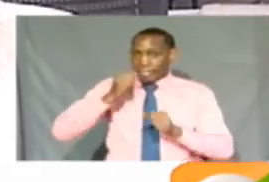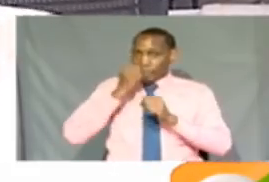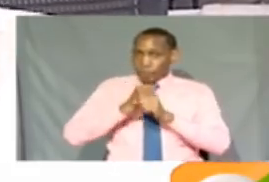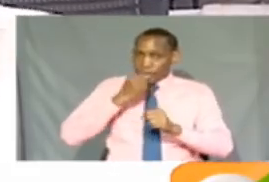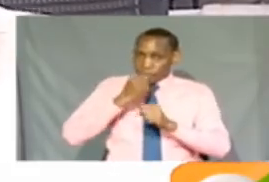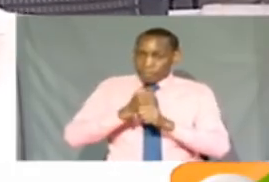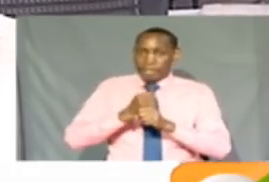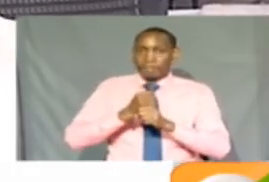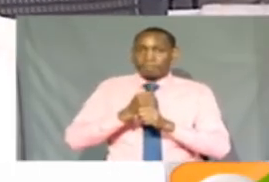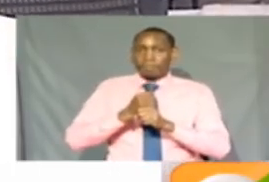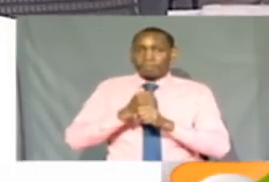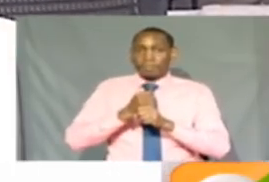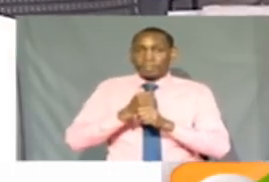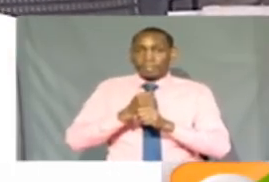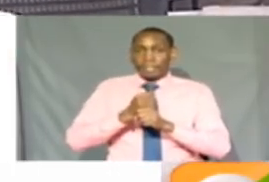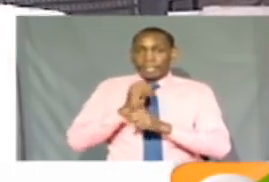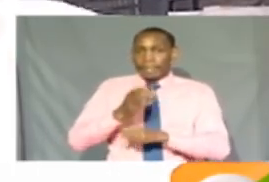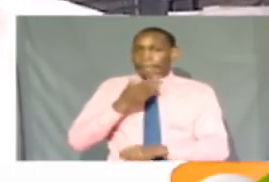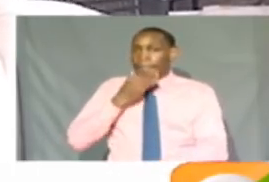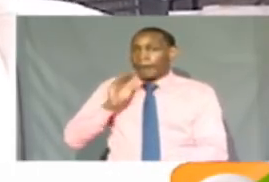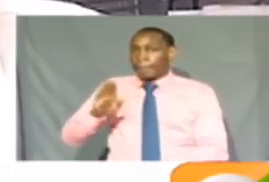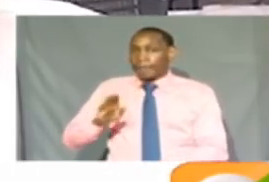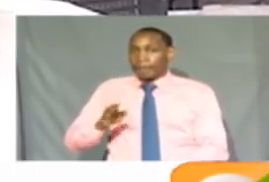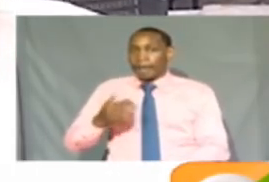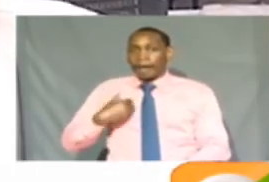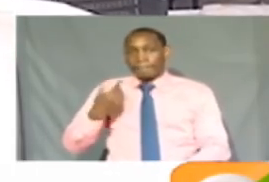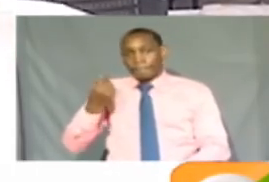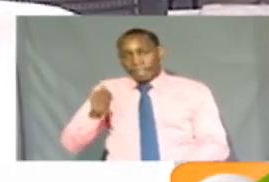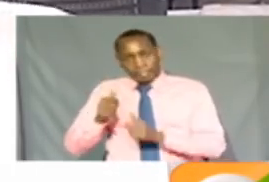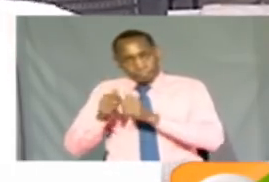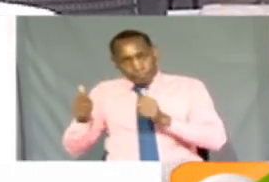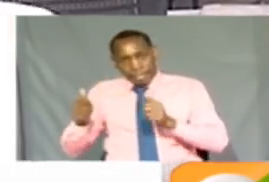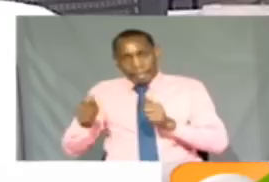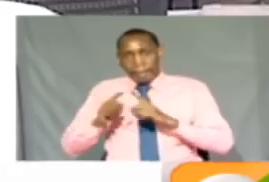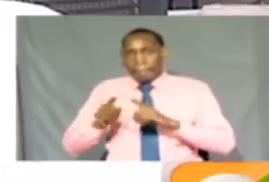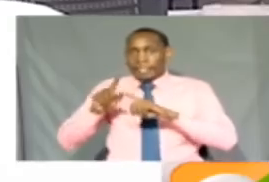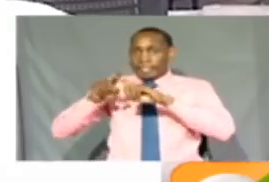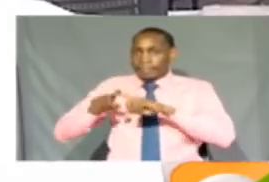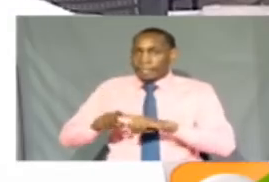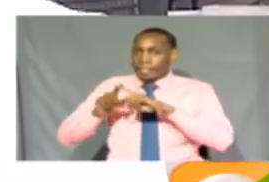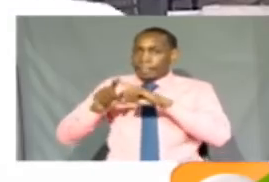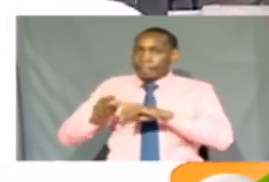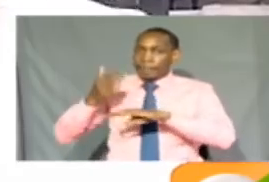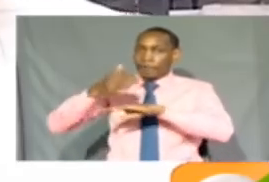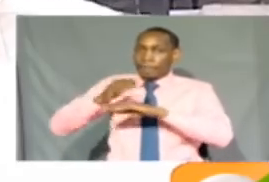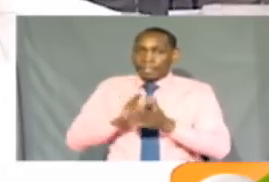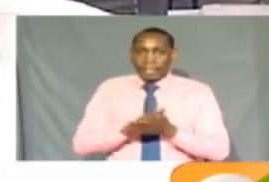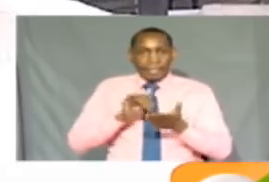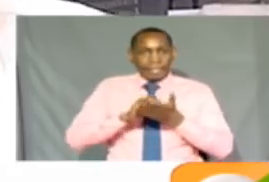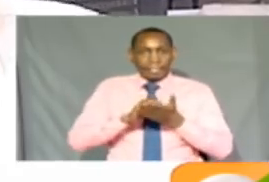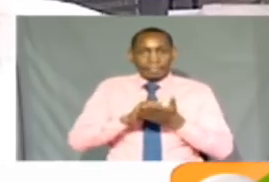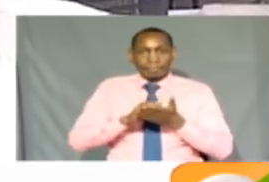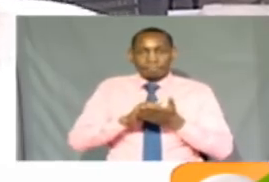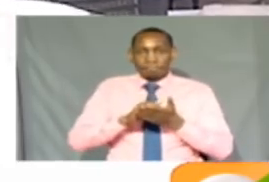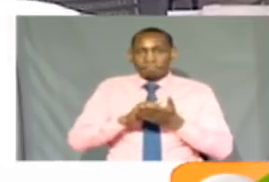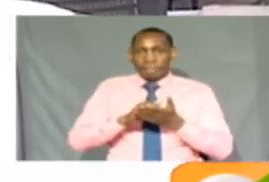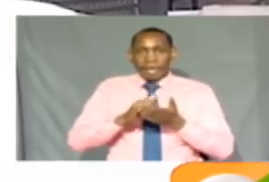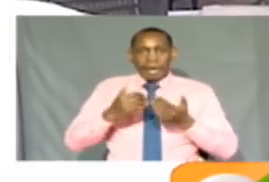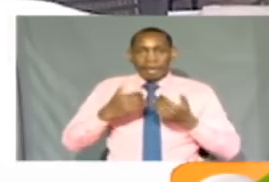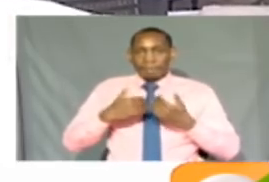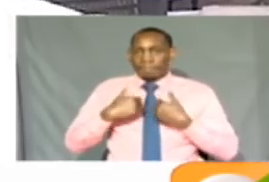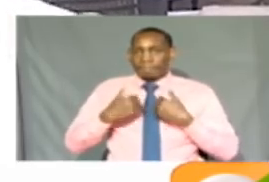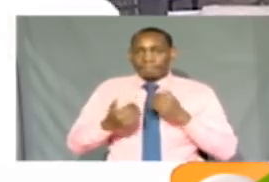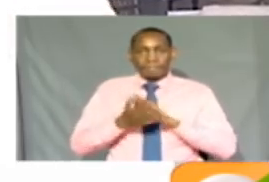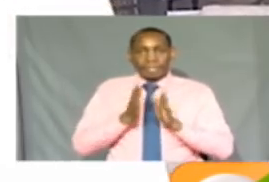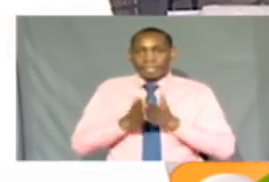way, I'm sure if that man is financially stable, but then I'm like very dependent and is seeing like there is nothing I can bring back